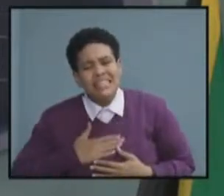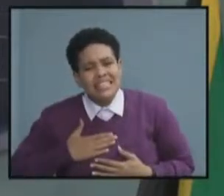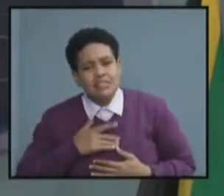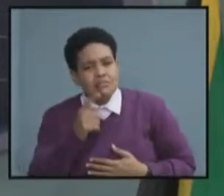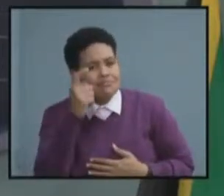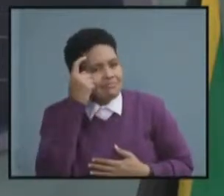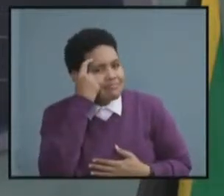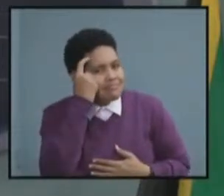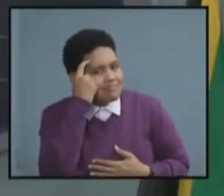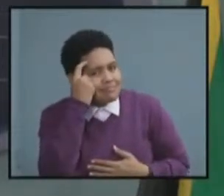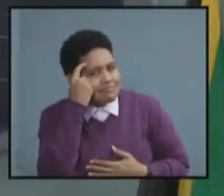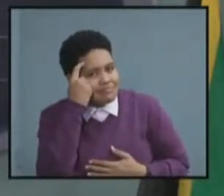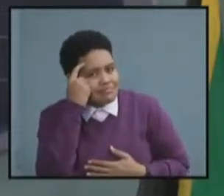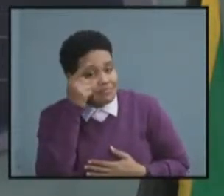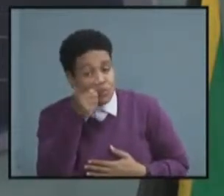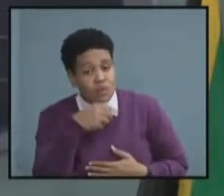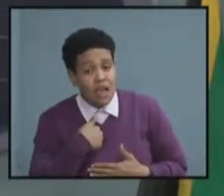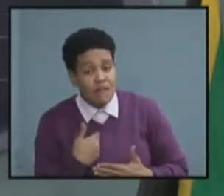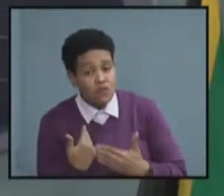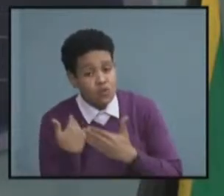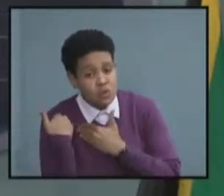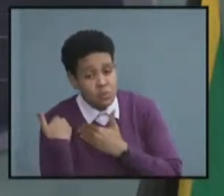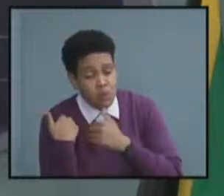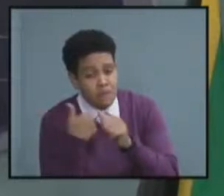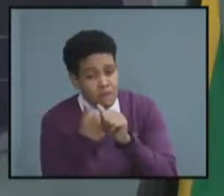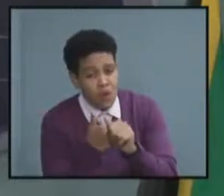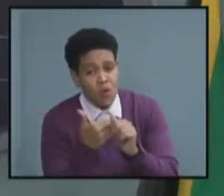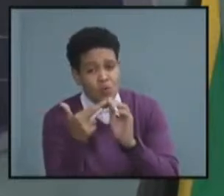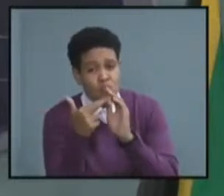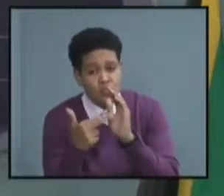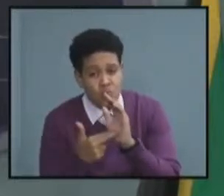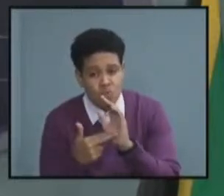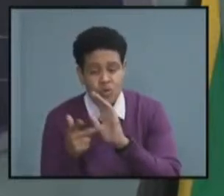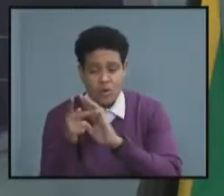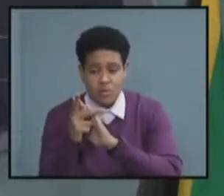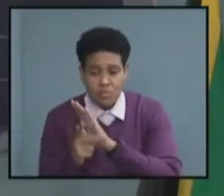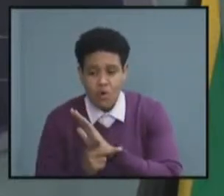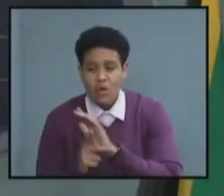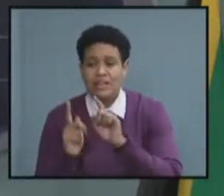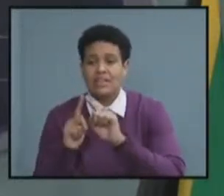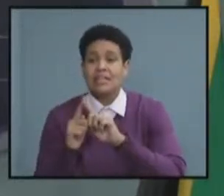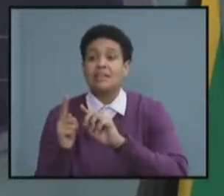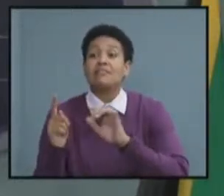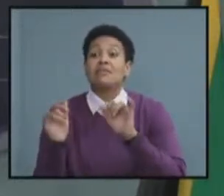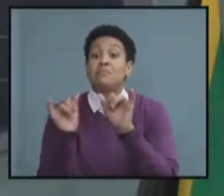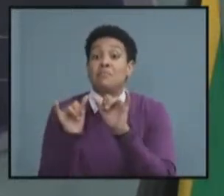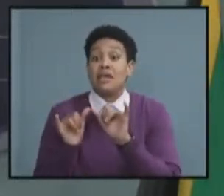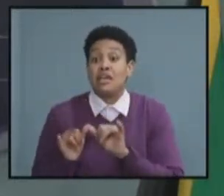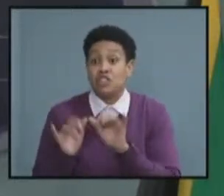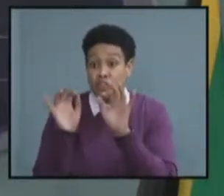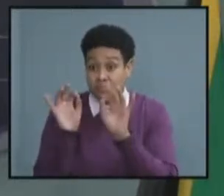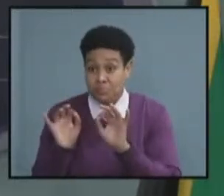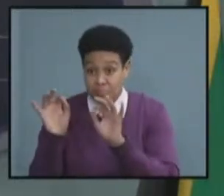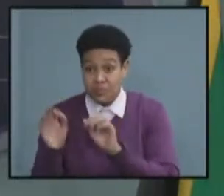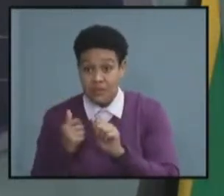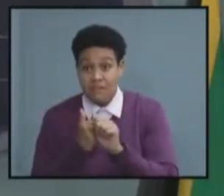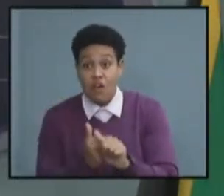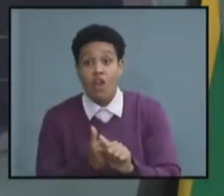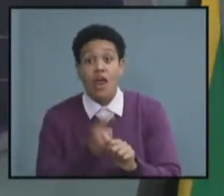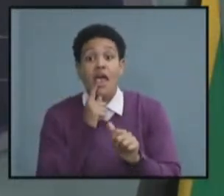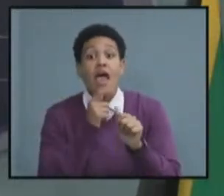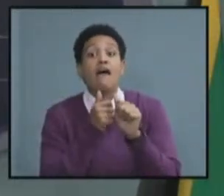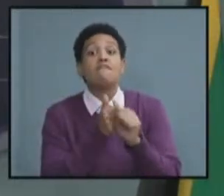duty to follow the rules, the protocols, the measures in place, and to follow